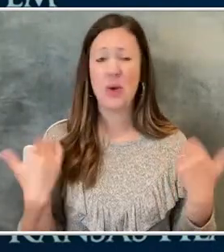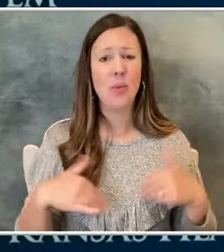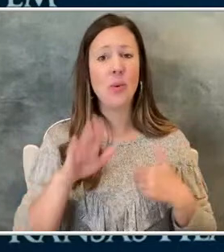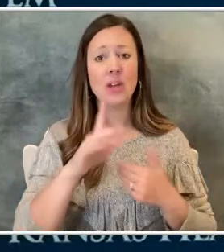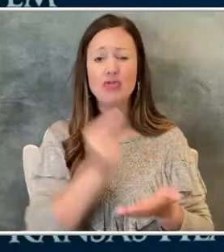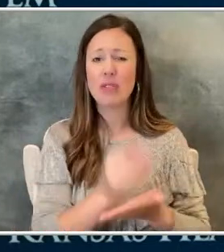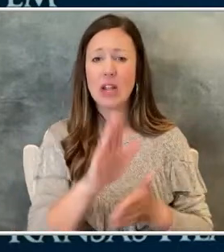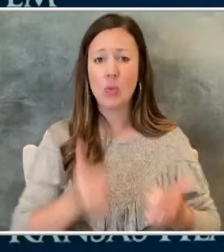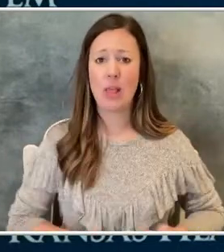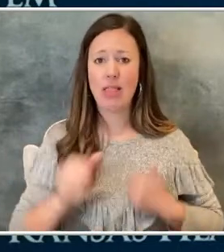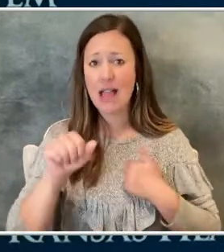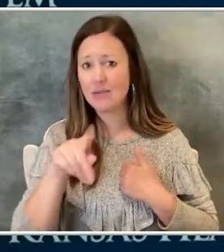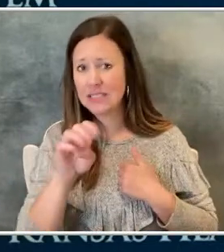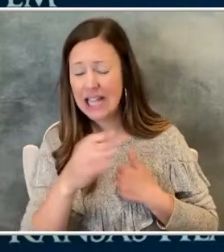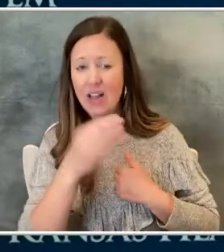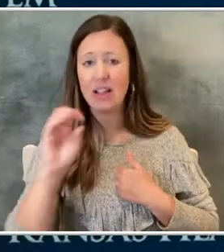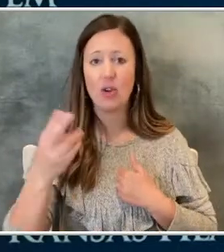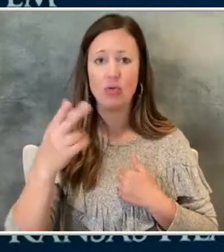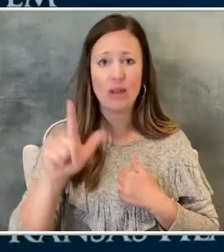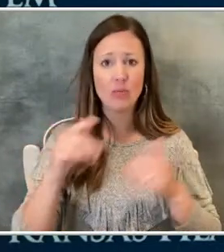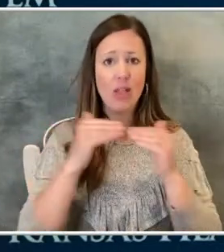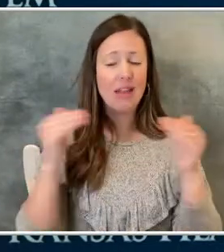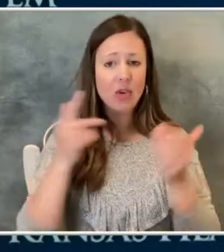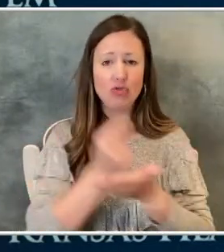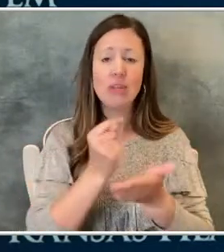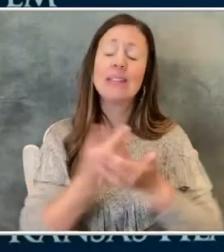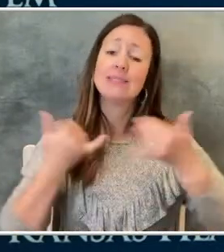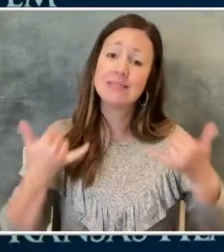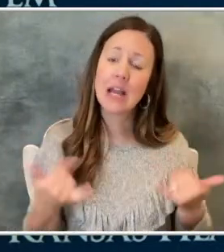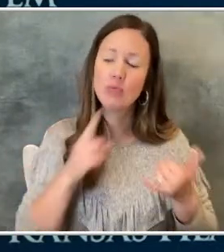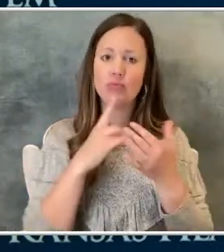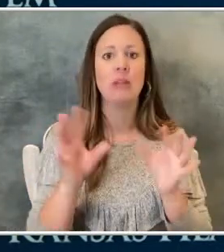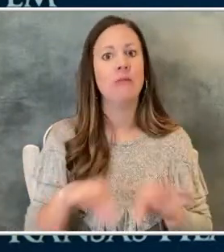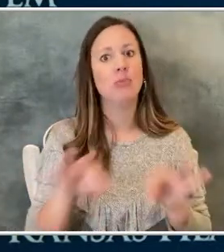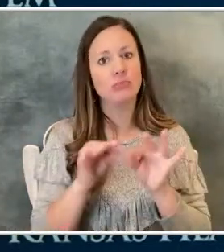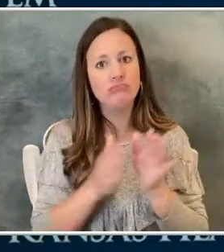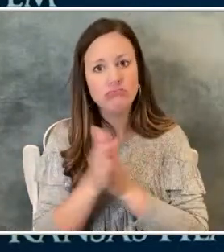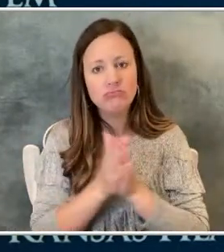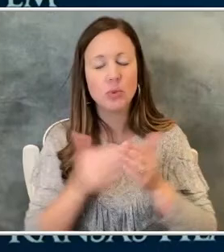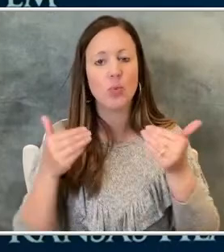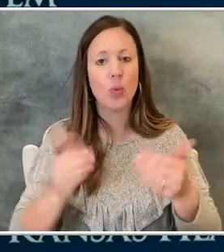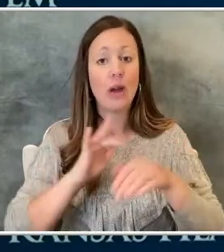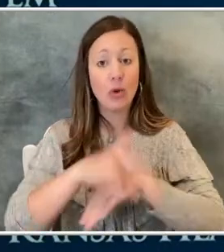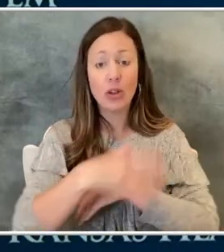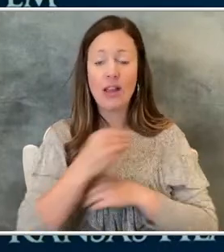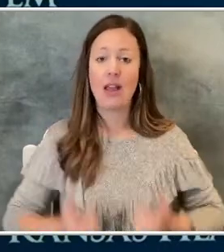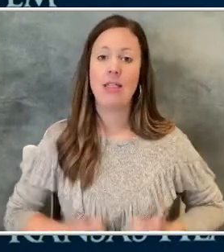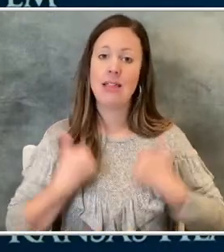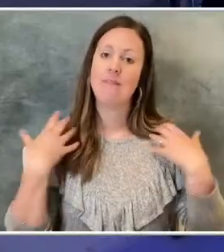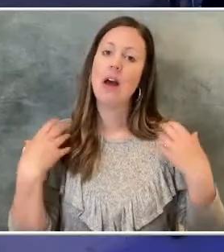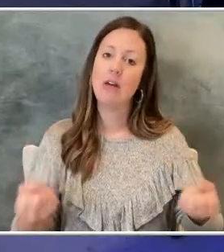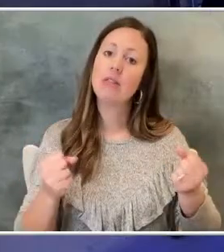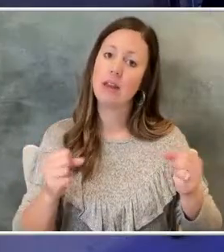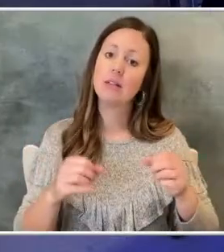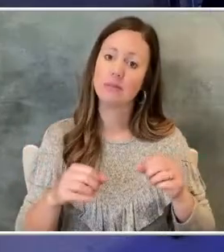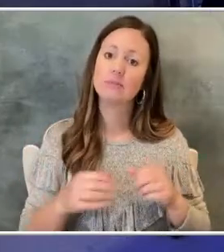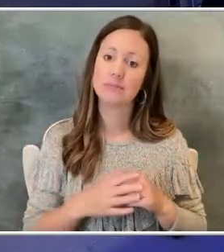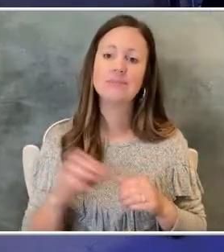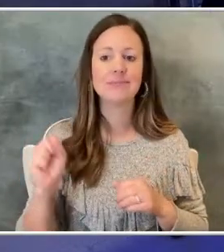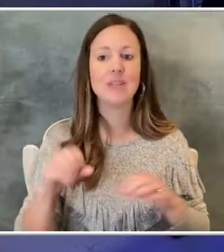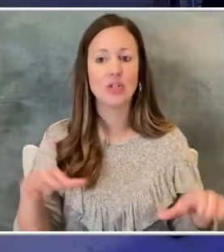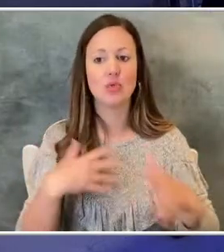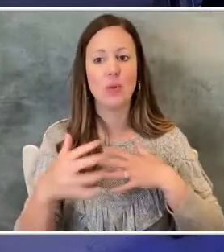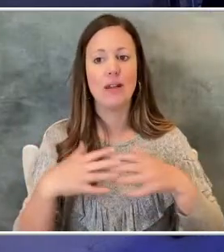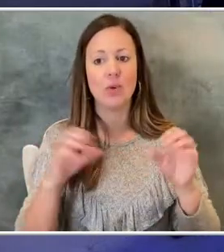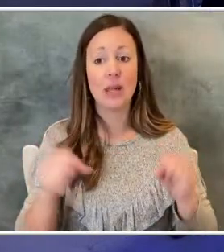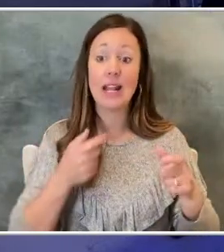and also by treating your cholesterol. So it's important to initiate early and to live a healthy lifestyle. Yeah, do what you can. Yes. Control what's in